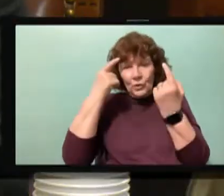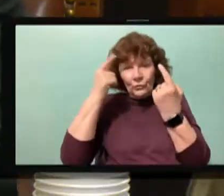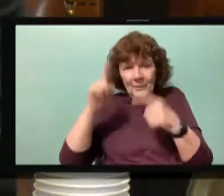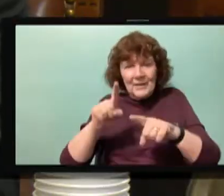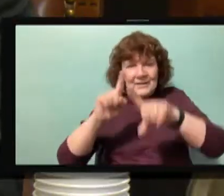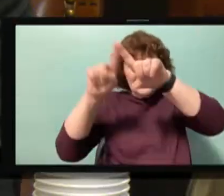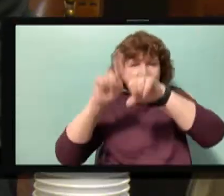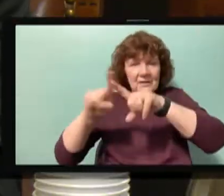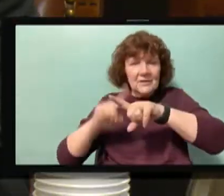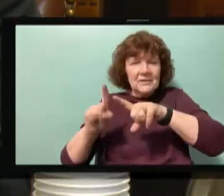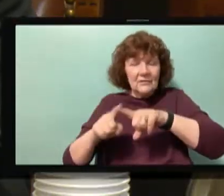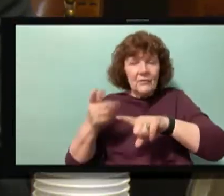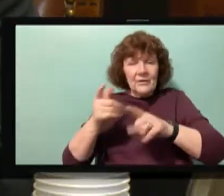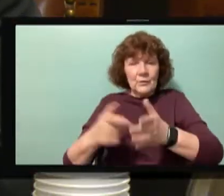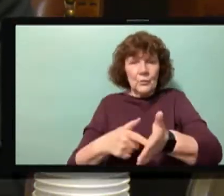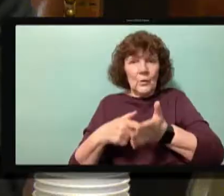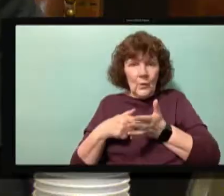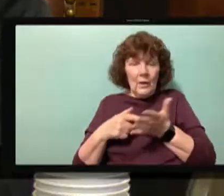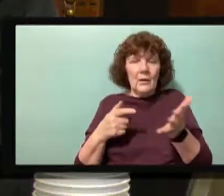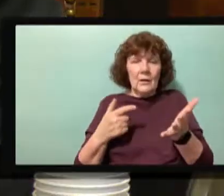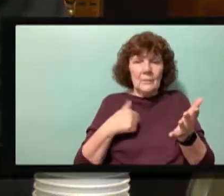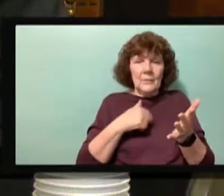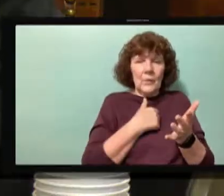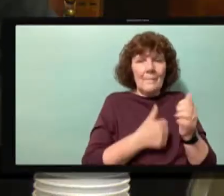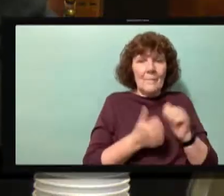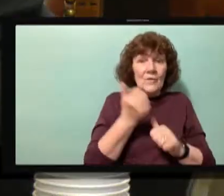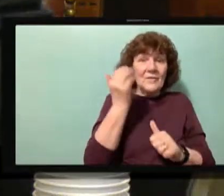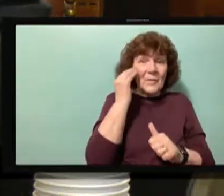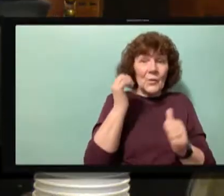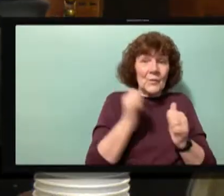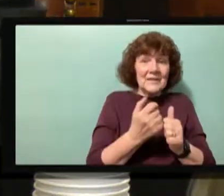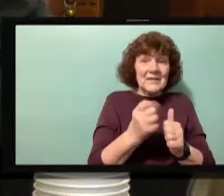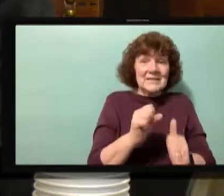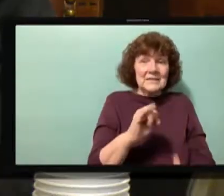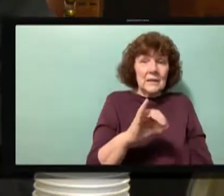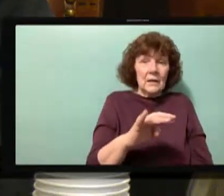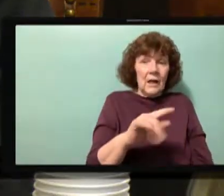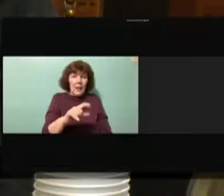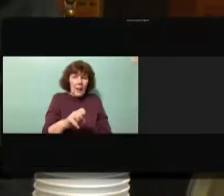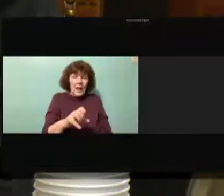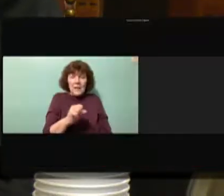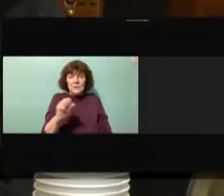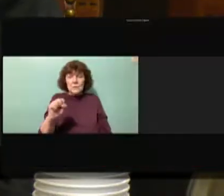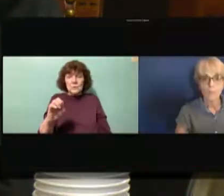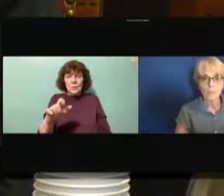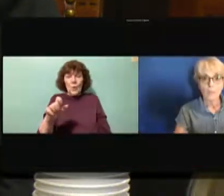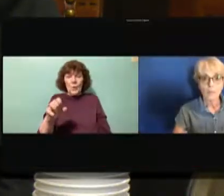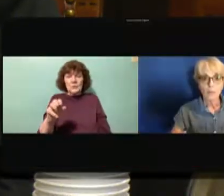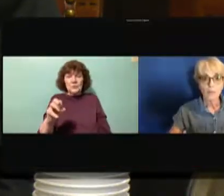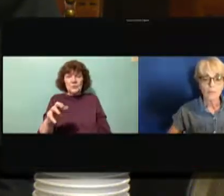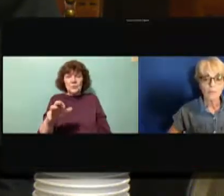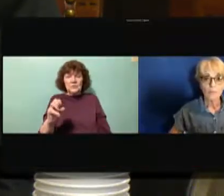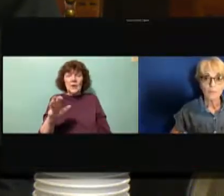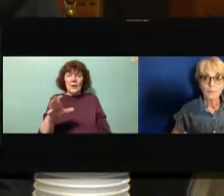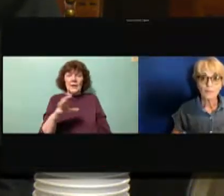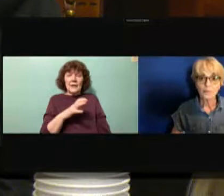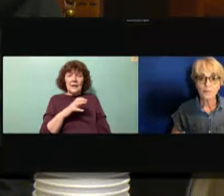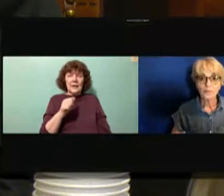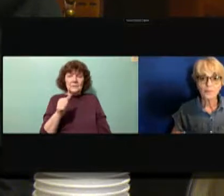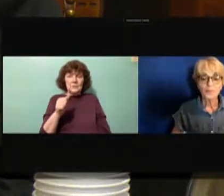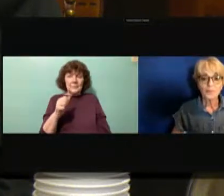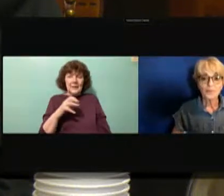we're most familiar with are the single and the sole source, because they're the ones that come up in conversation. Councilman Charlin asked about the selection